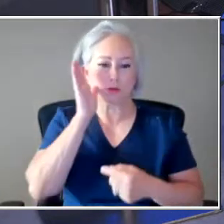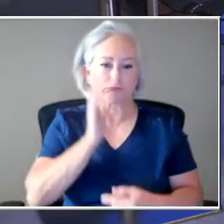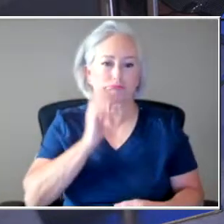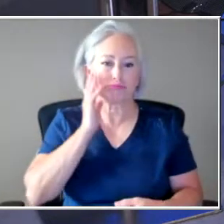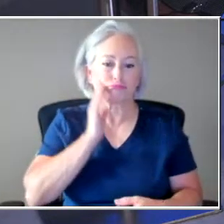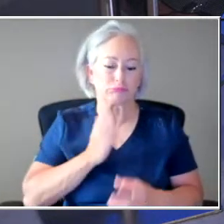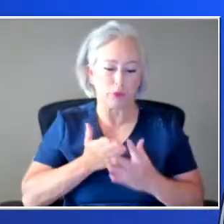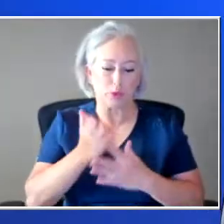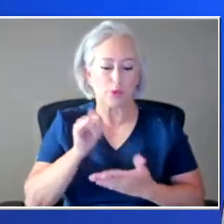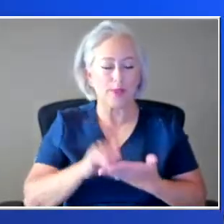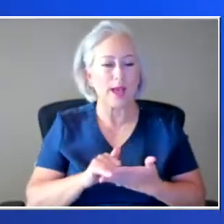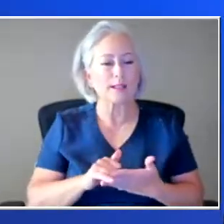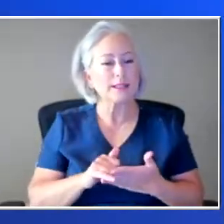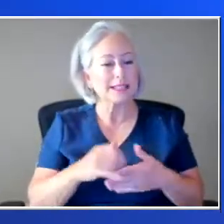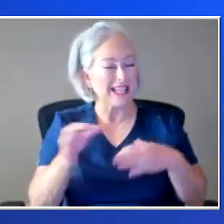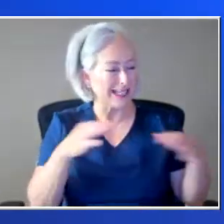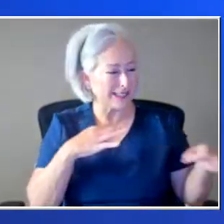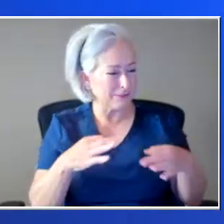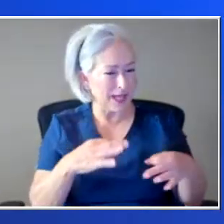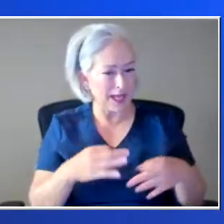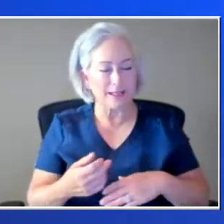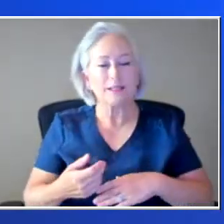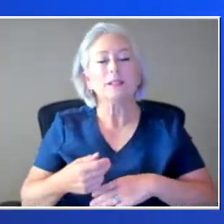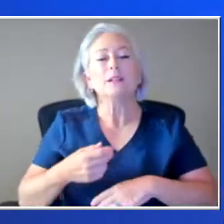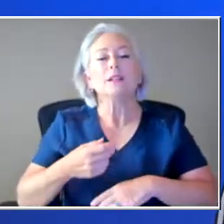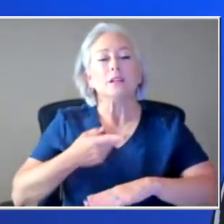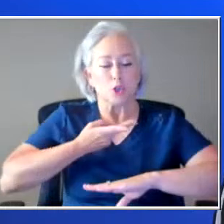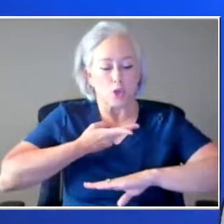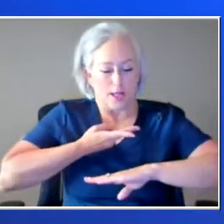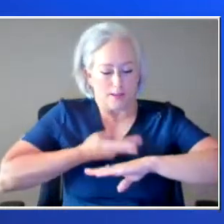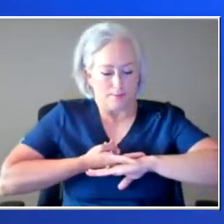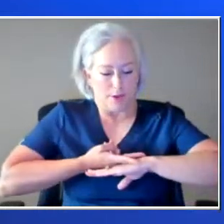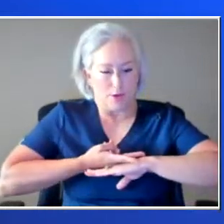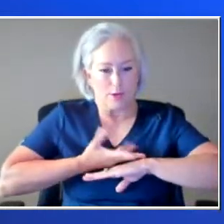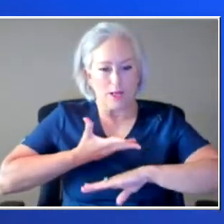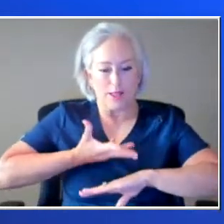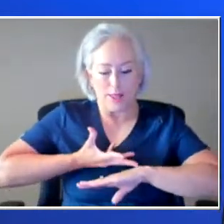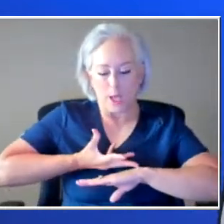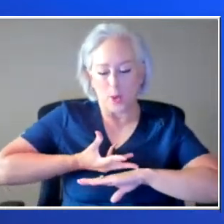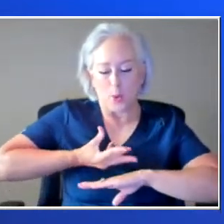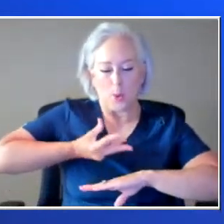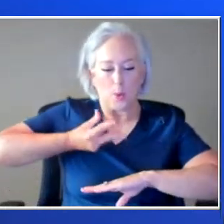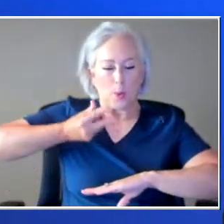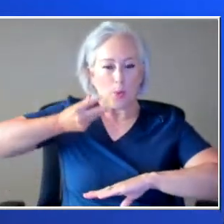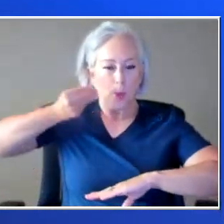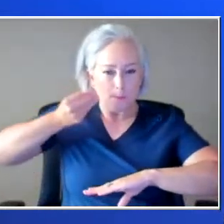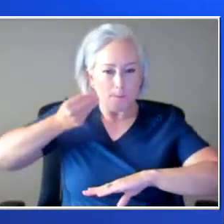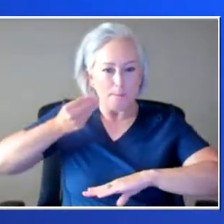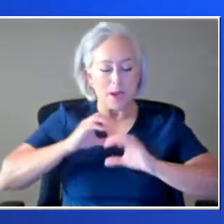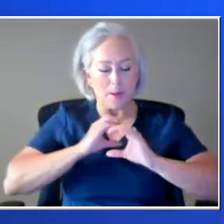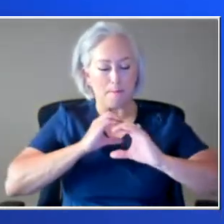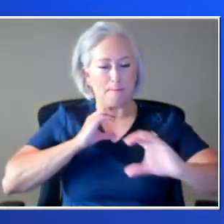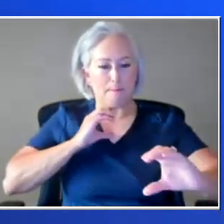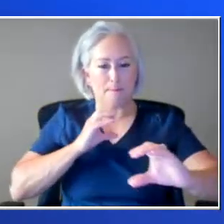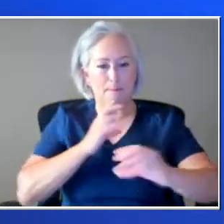you're laying flat on your back and they aspirate bone marrow and they cannot